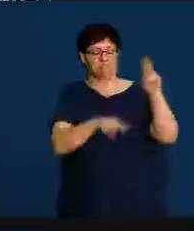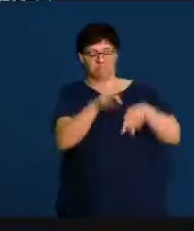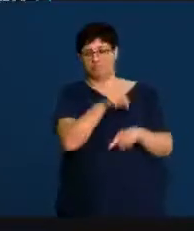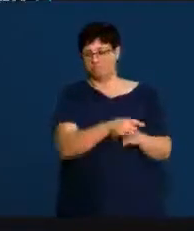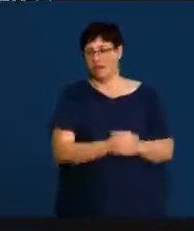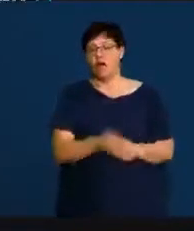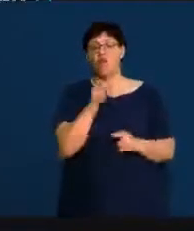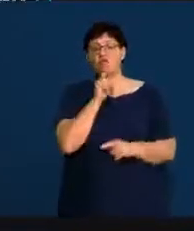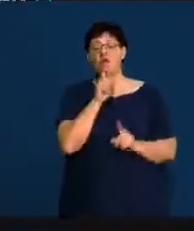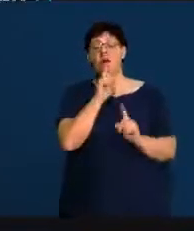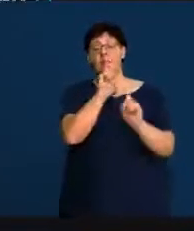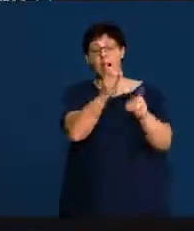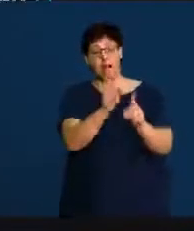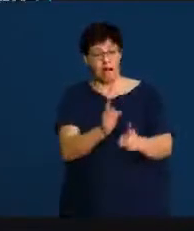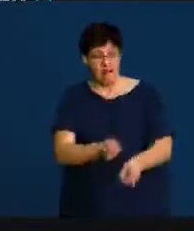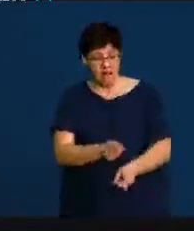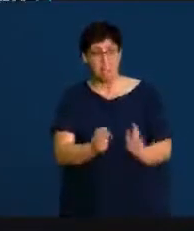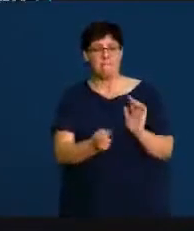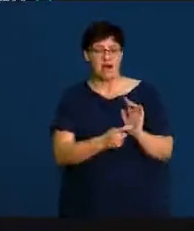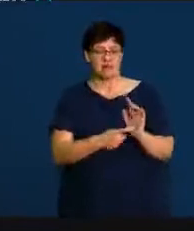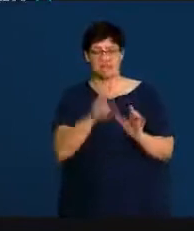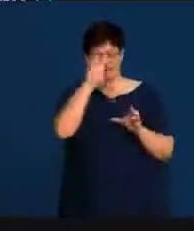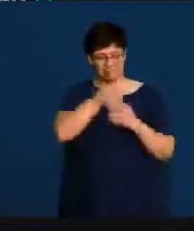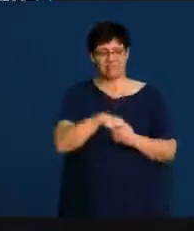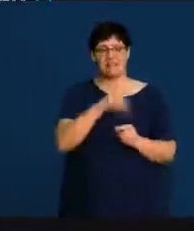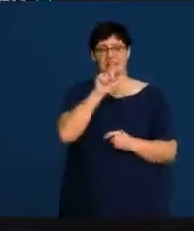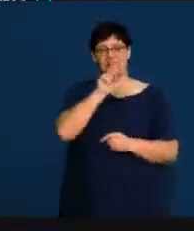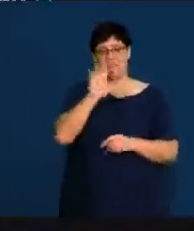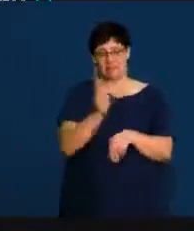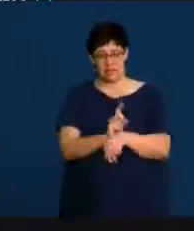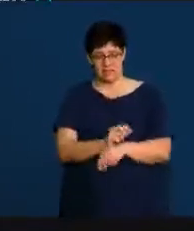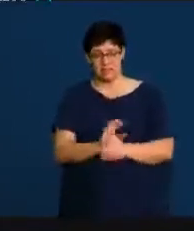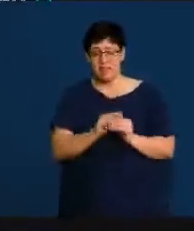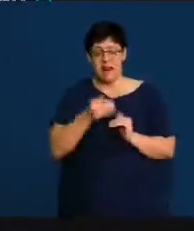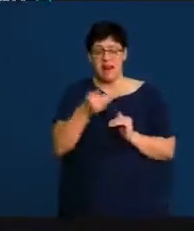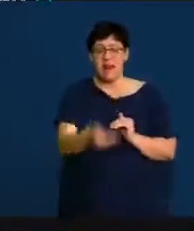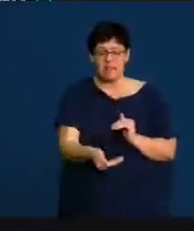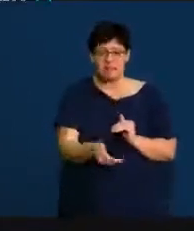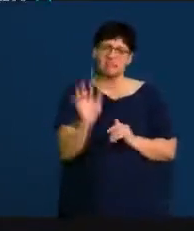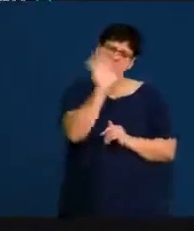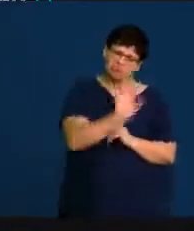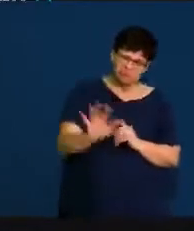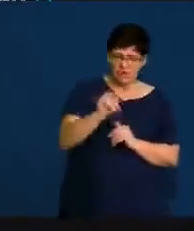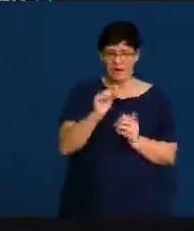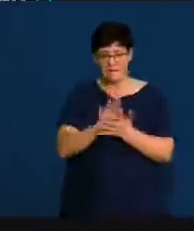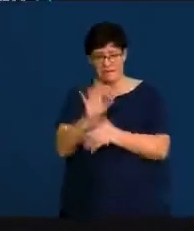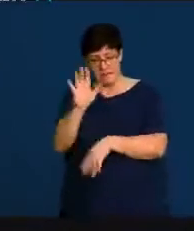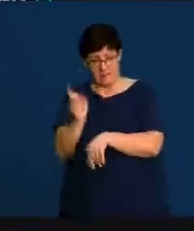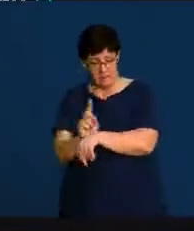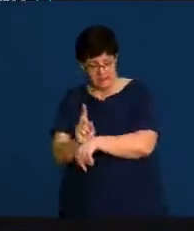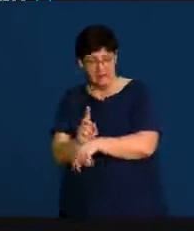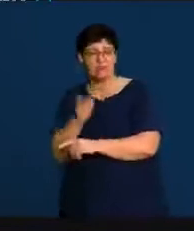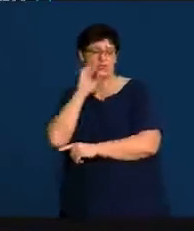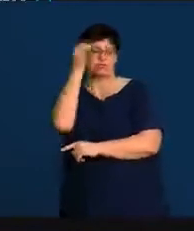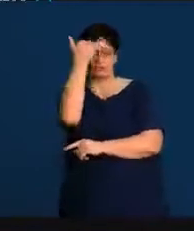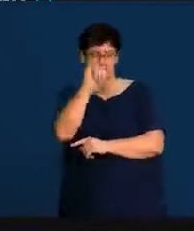will answer those marks and so in 75 minutes. You are now left with approximately 15 minutes to